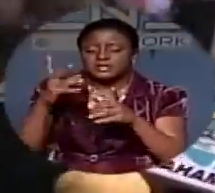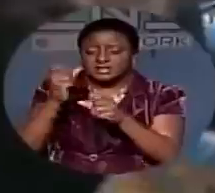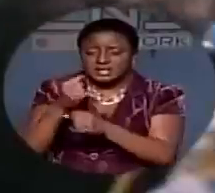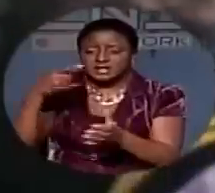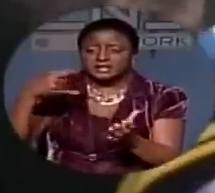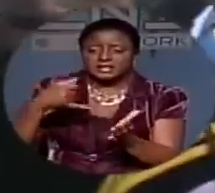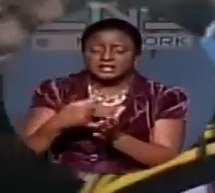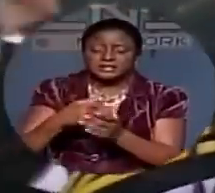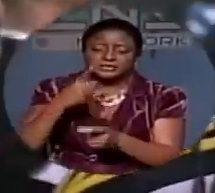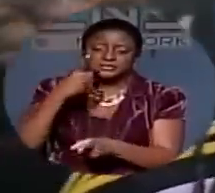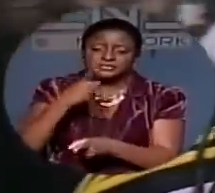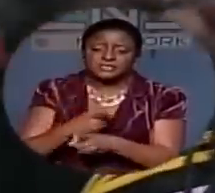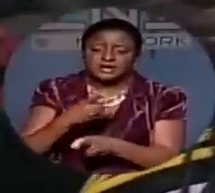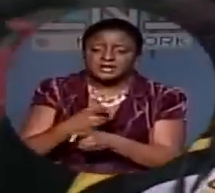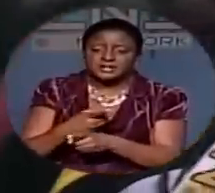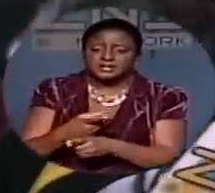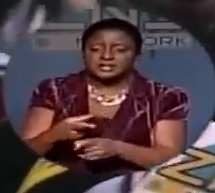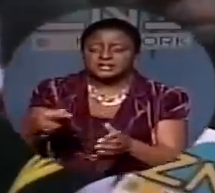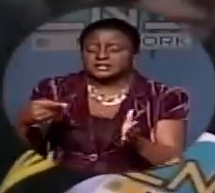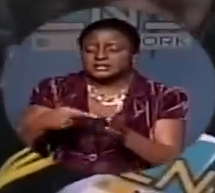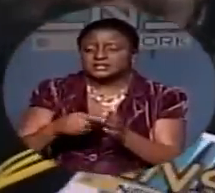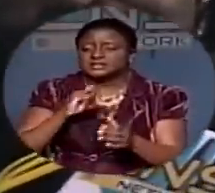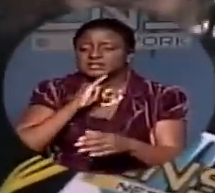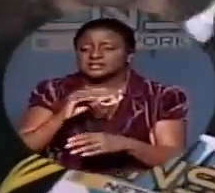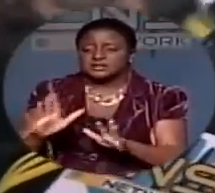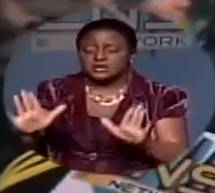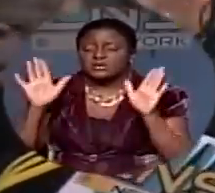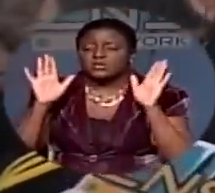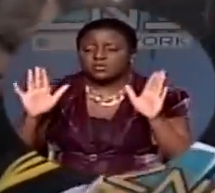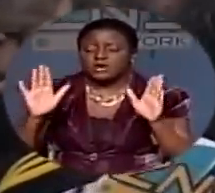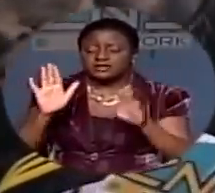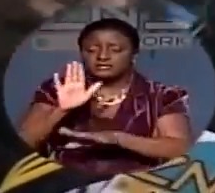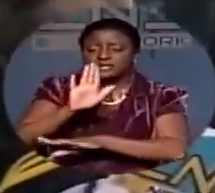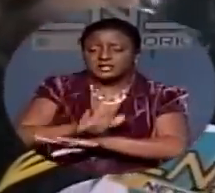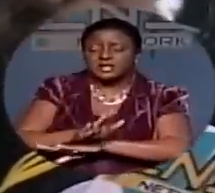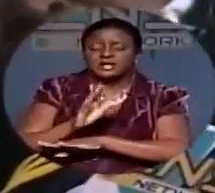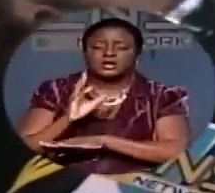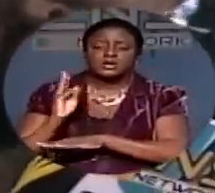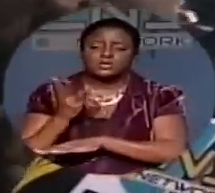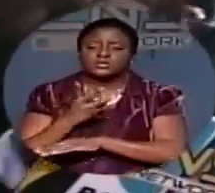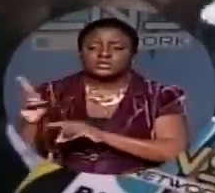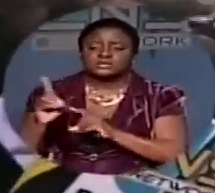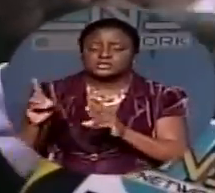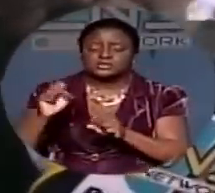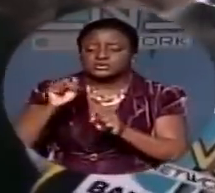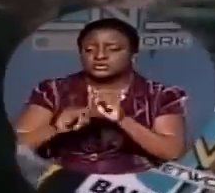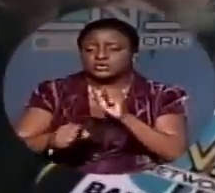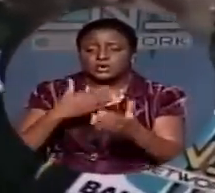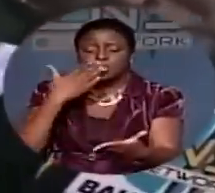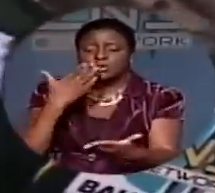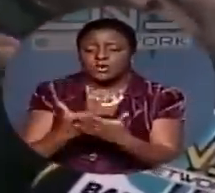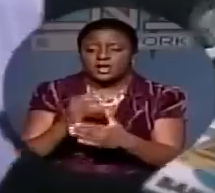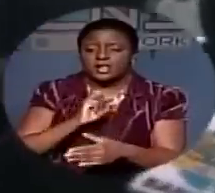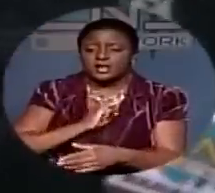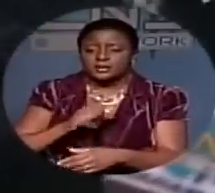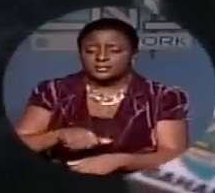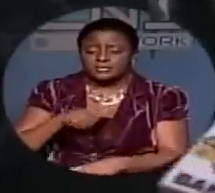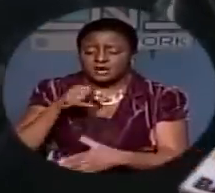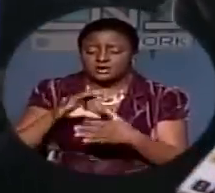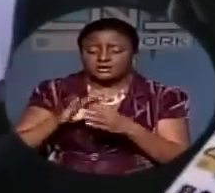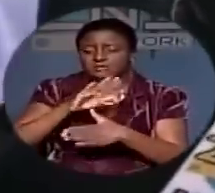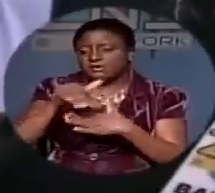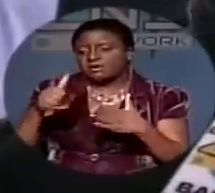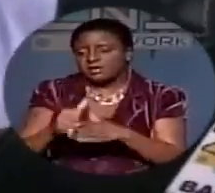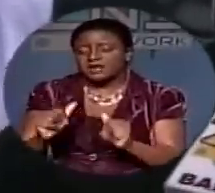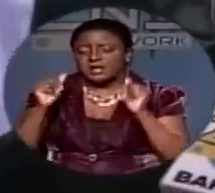right! Oh, it's a wonderful night, and I think we have done so well, and I am so proud of every one of us, our athletes. I am too